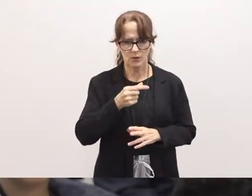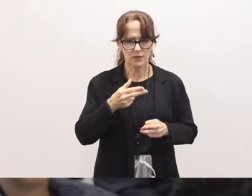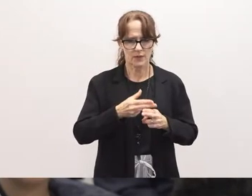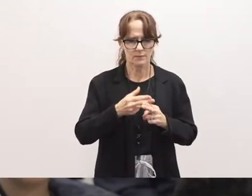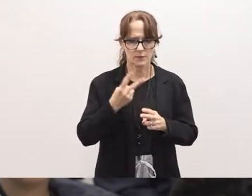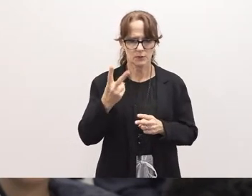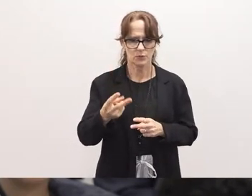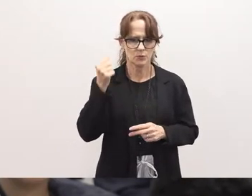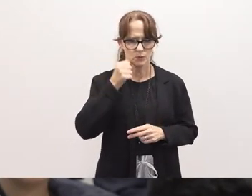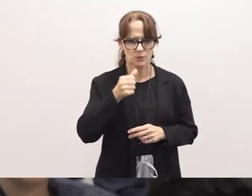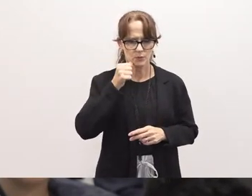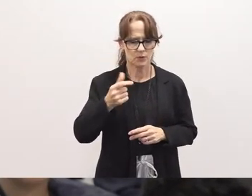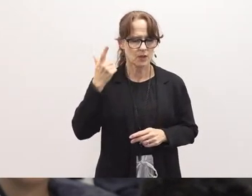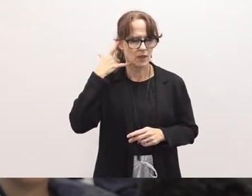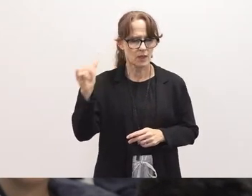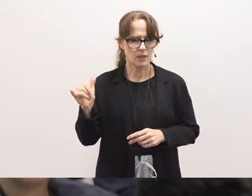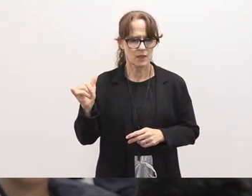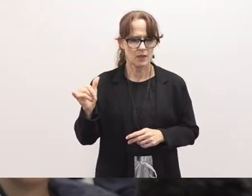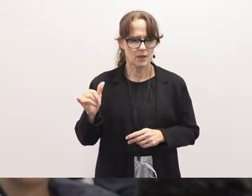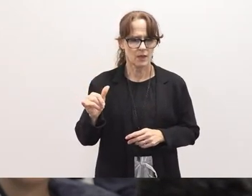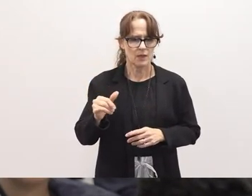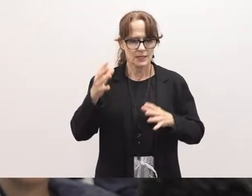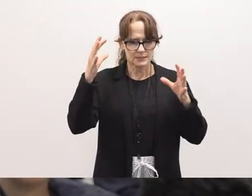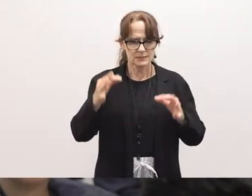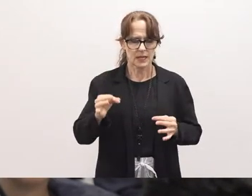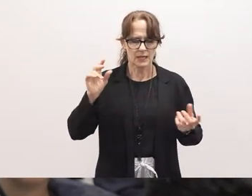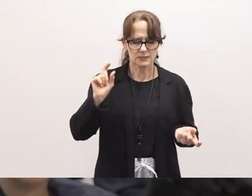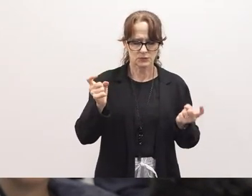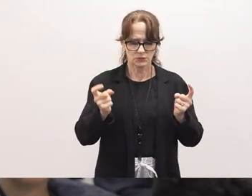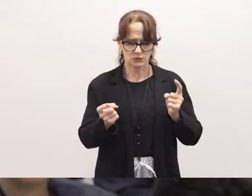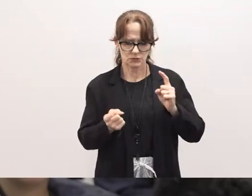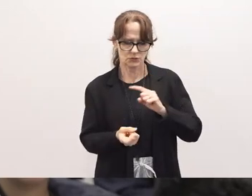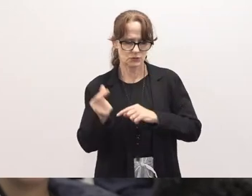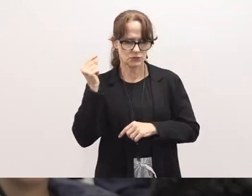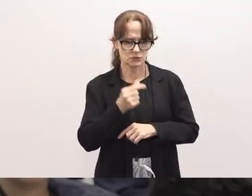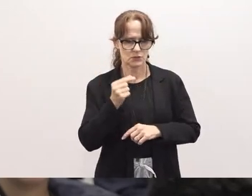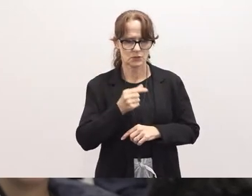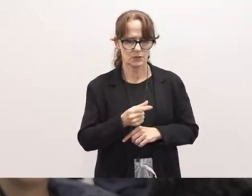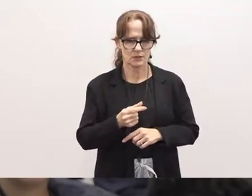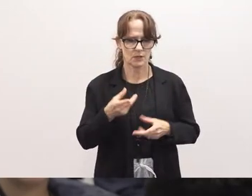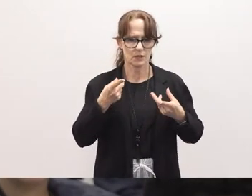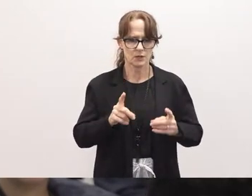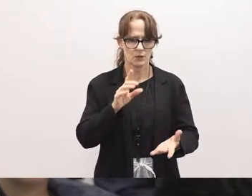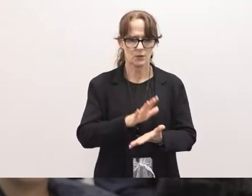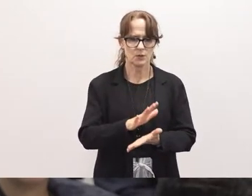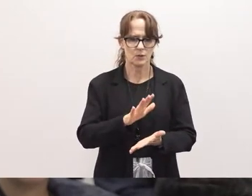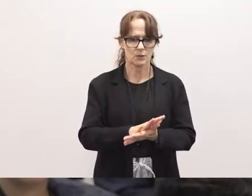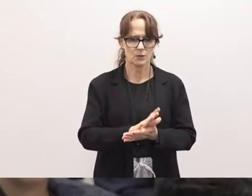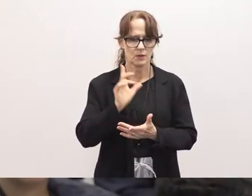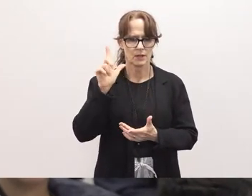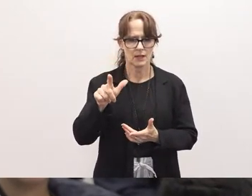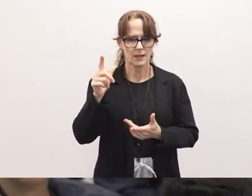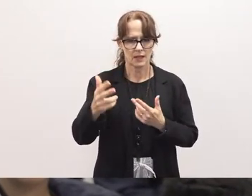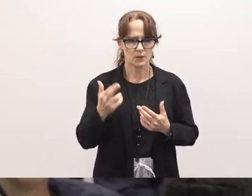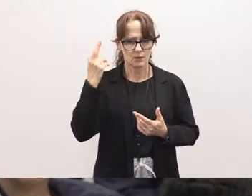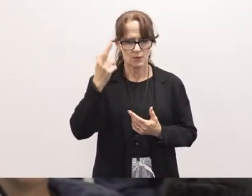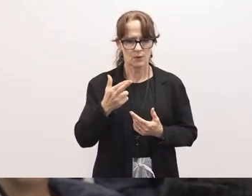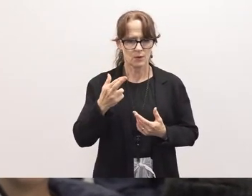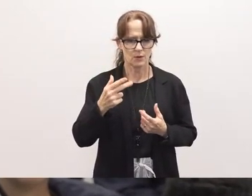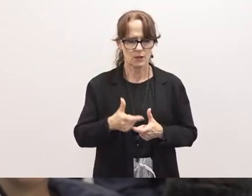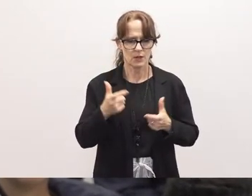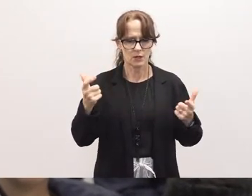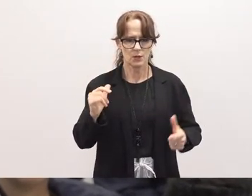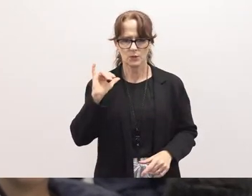in California that went down the path of gender transitioning while in their schools, and later they realized that they made